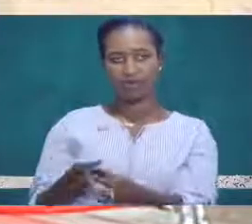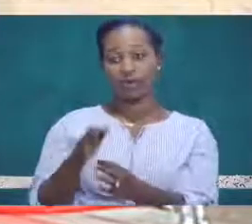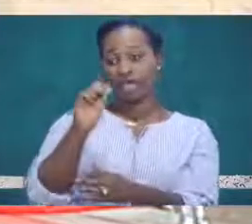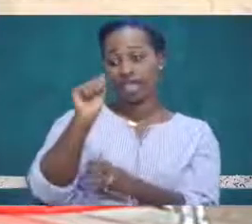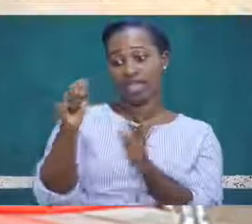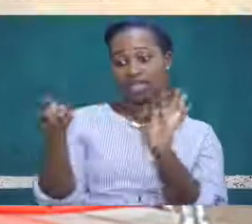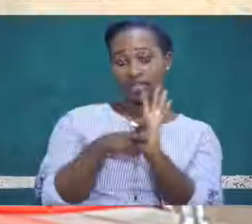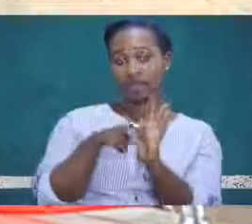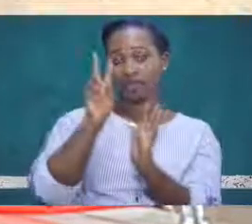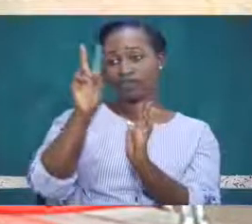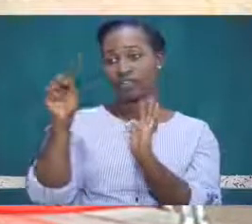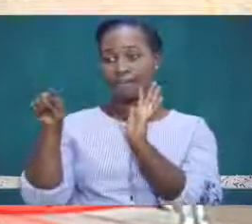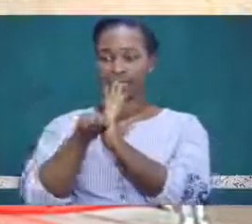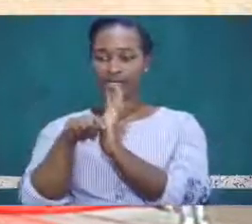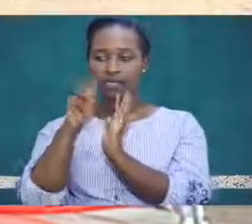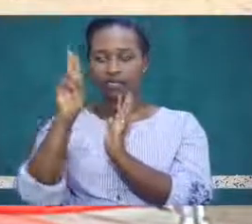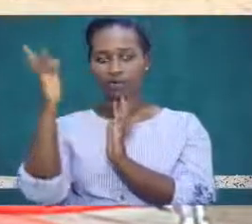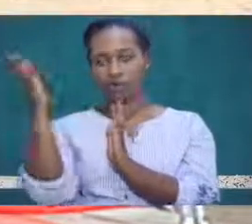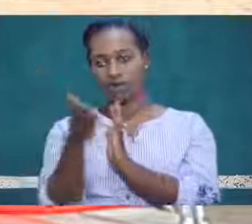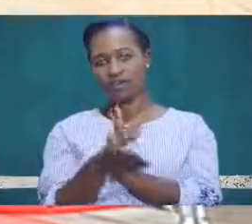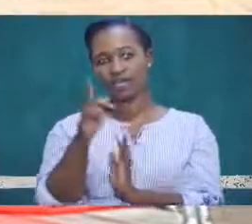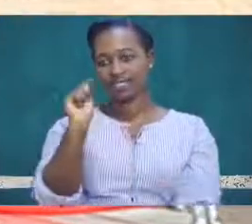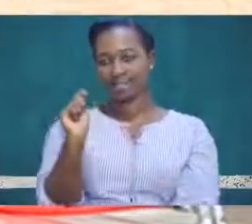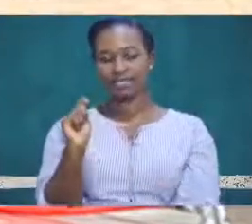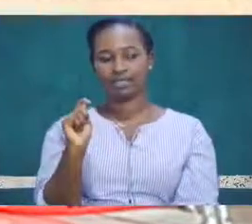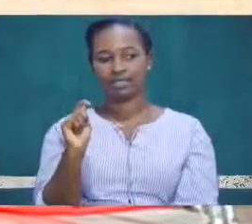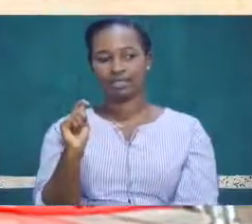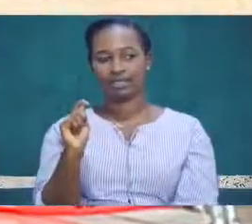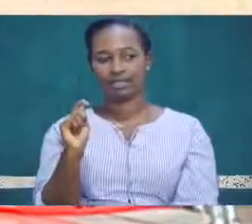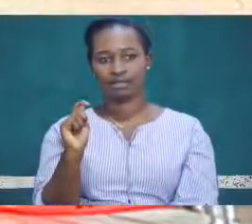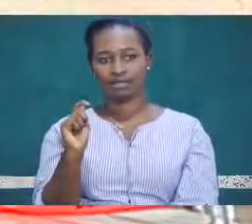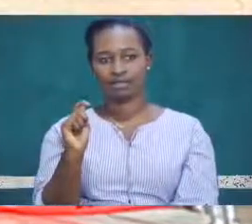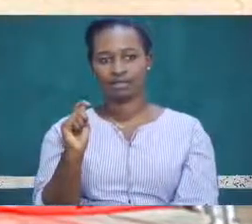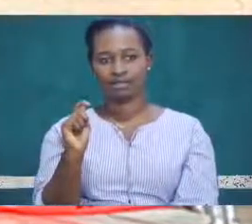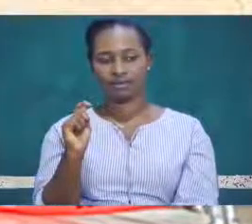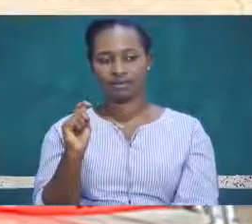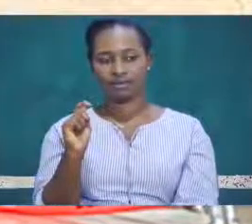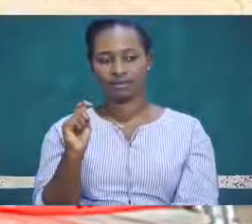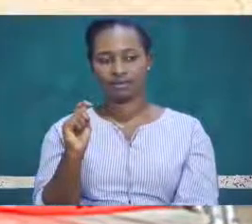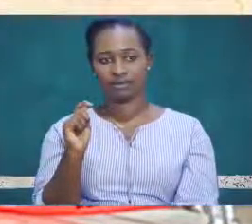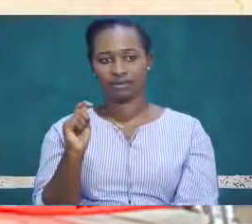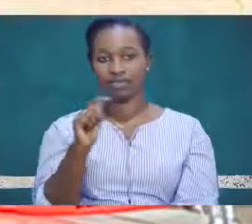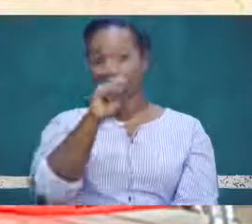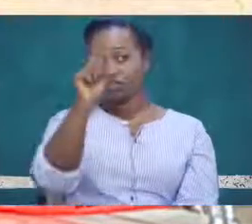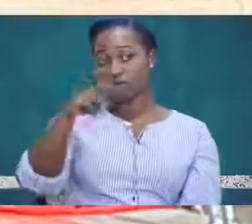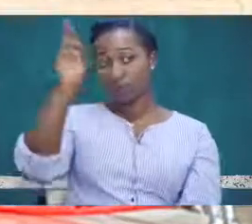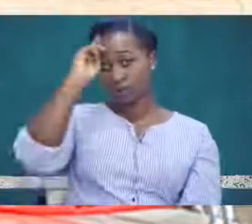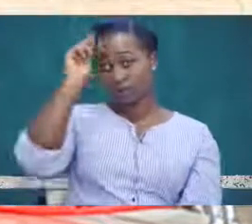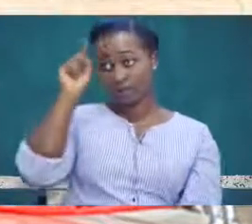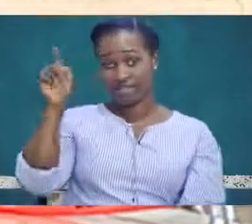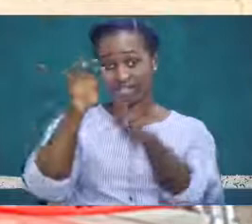minus U out of what? Out of T, acceleration. Do you remember that